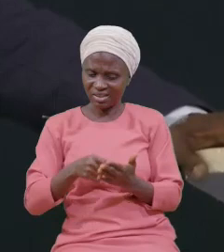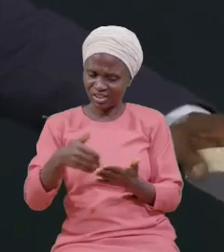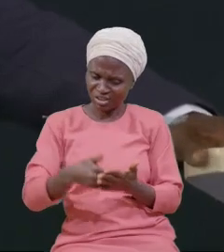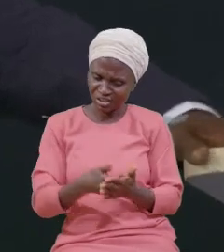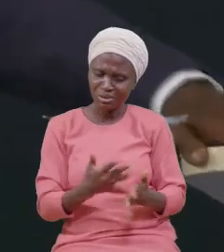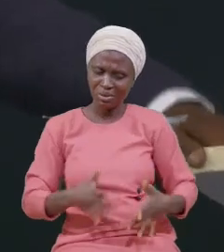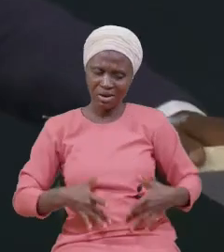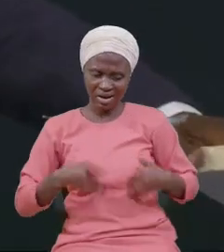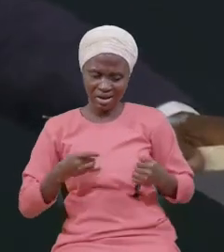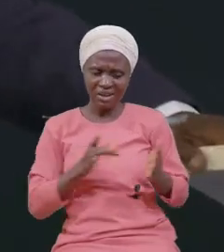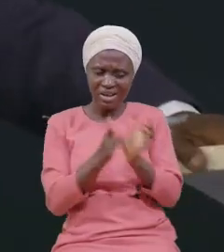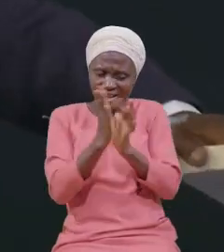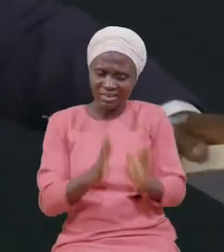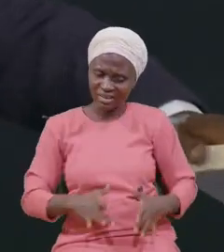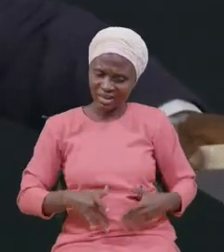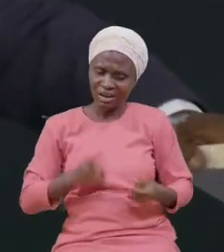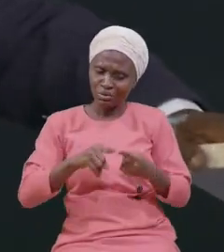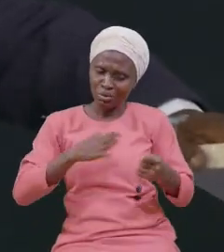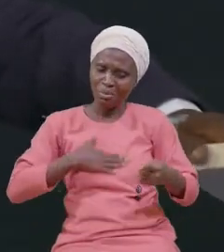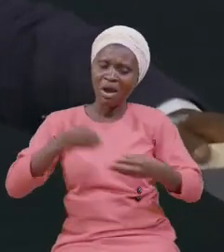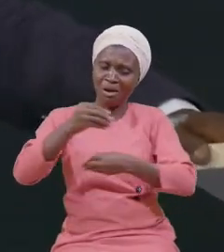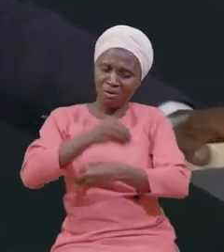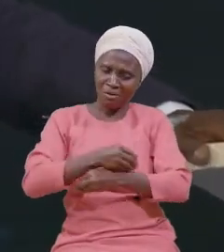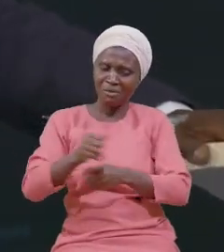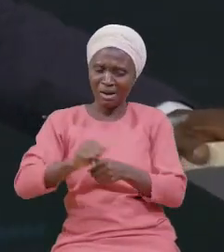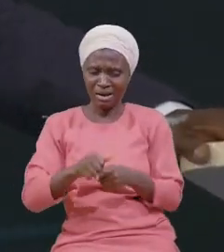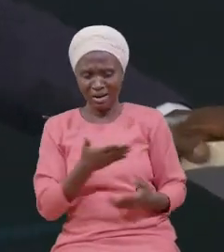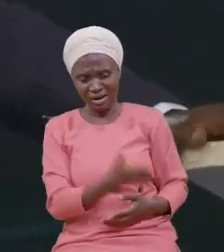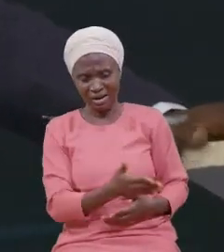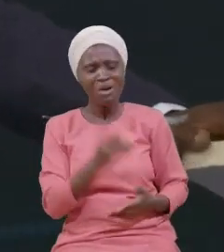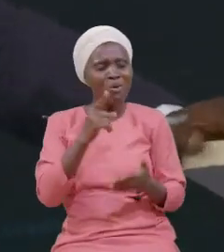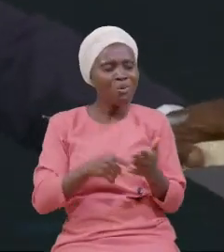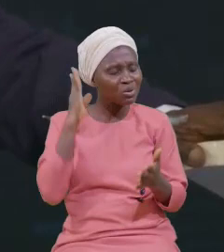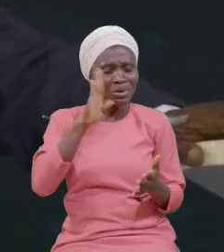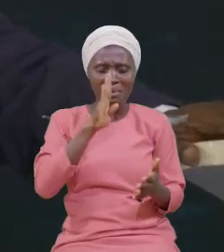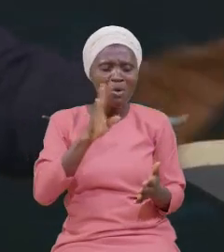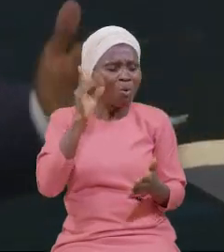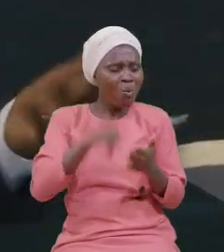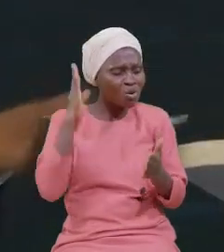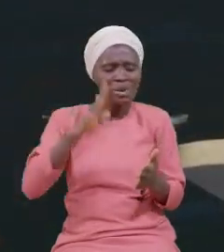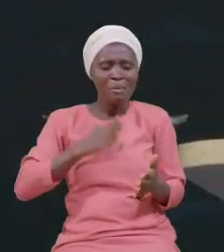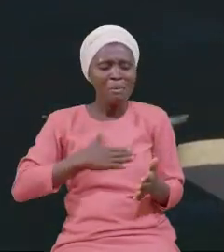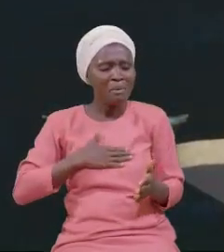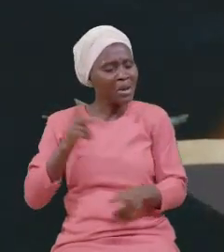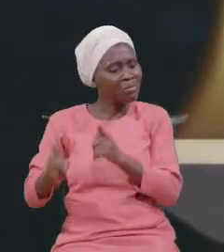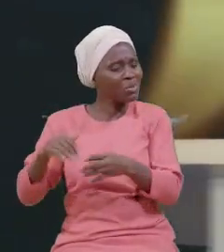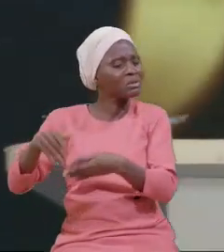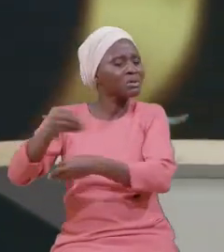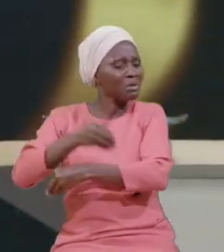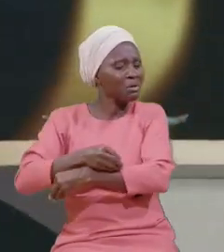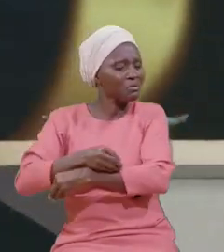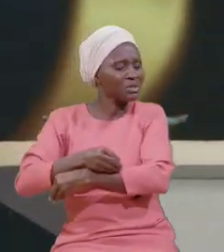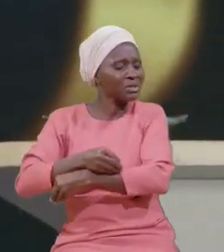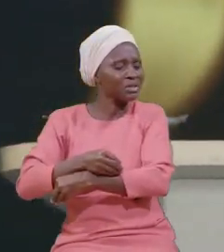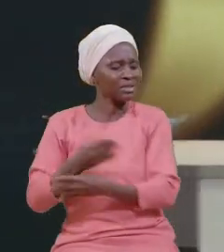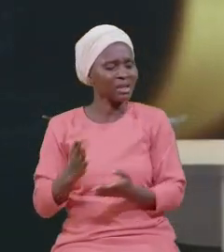in the office say? Again, you are submitting to the spirit of bondage, to fear. You'll not be able to rise up from